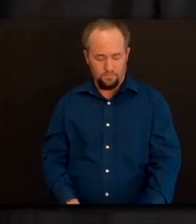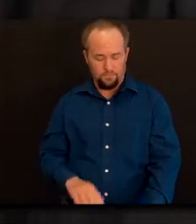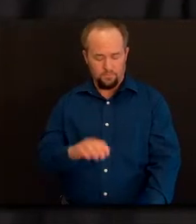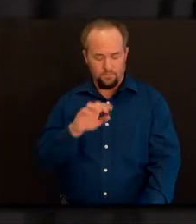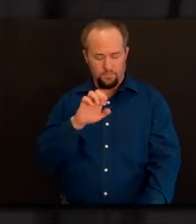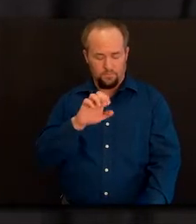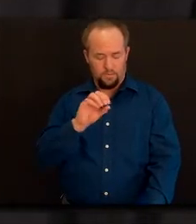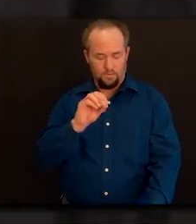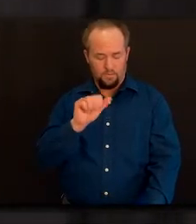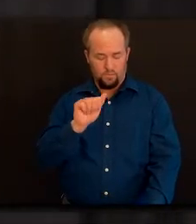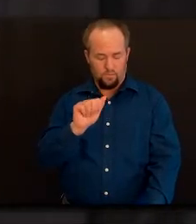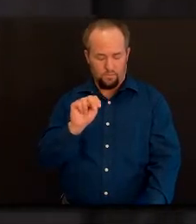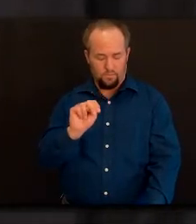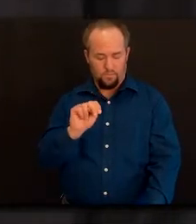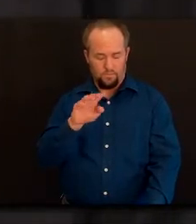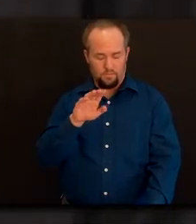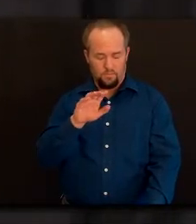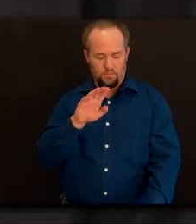Ewan Bowie Leet.